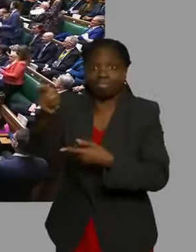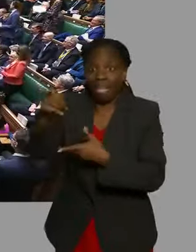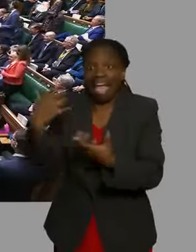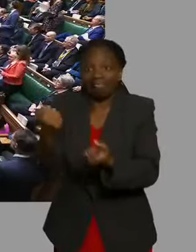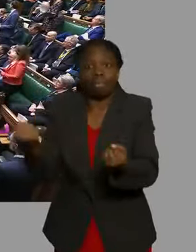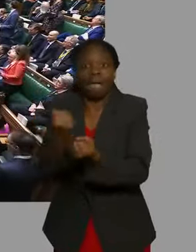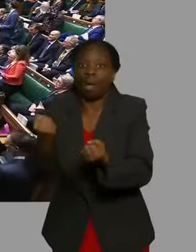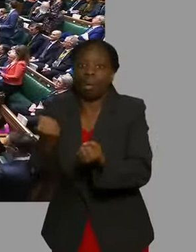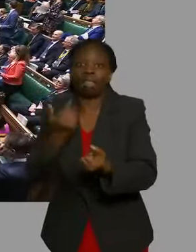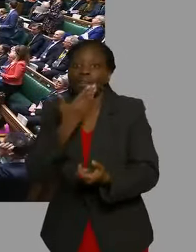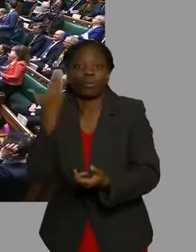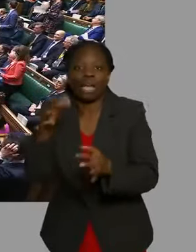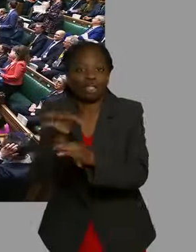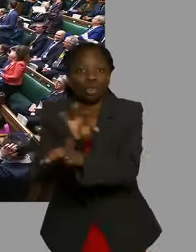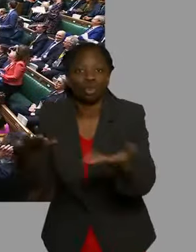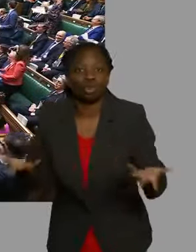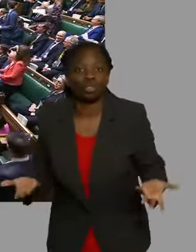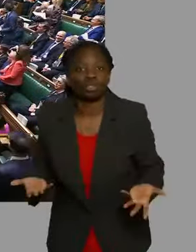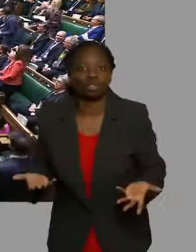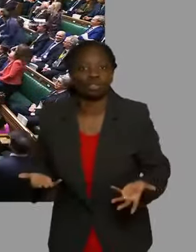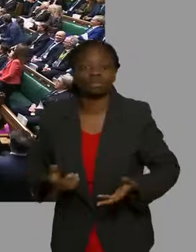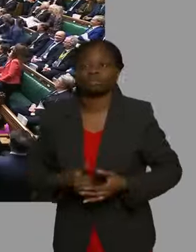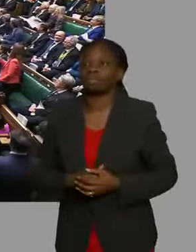Blake Stevenson.